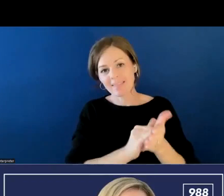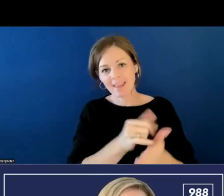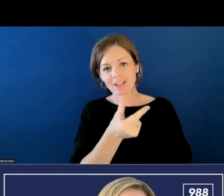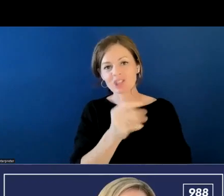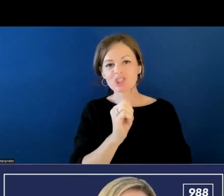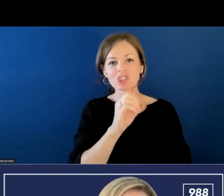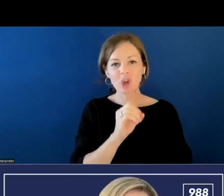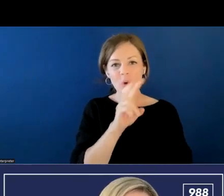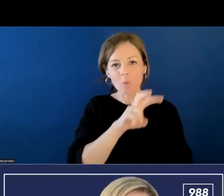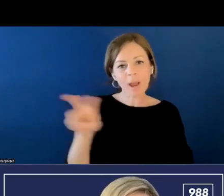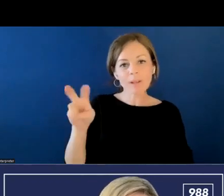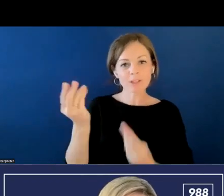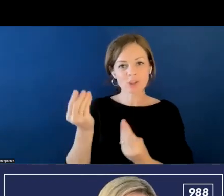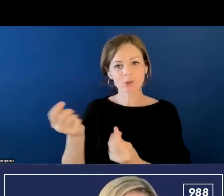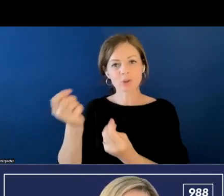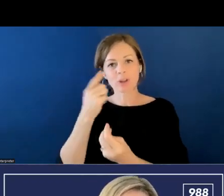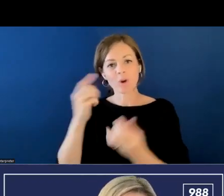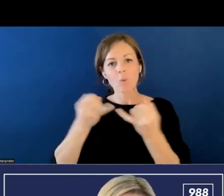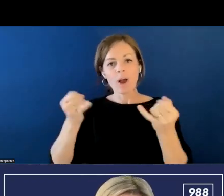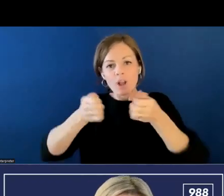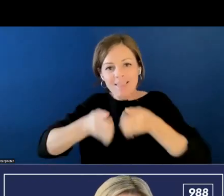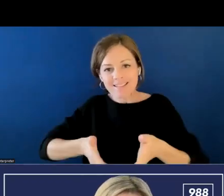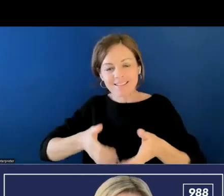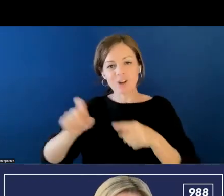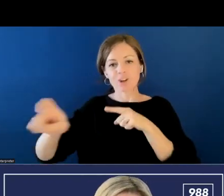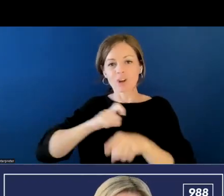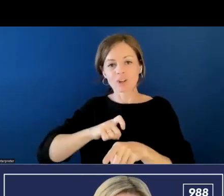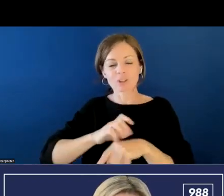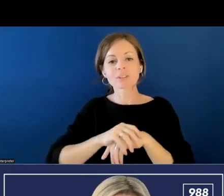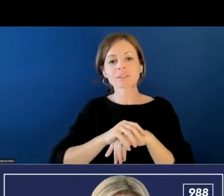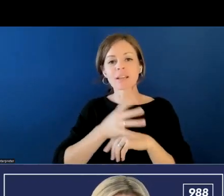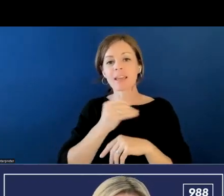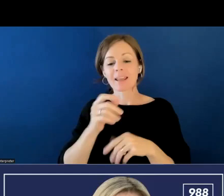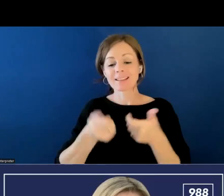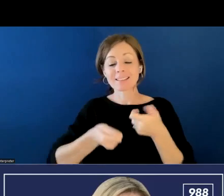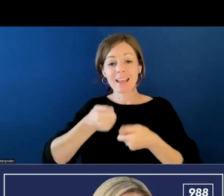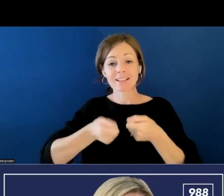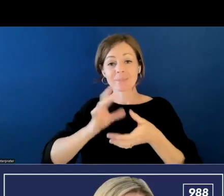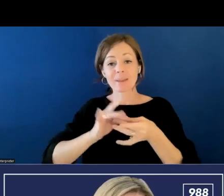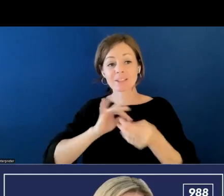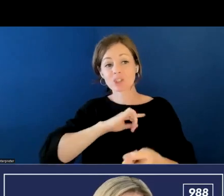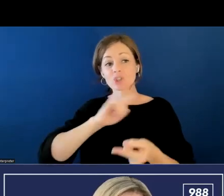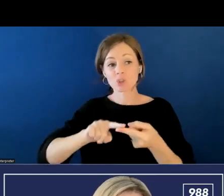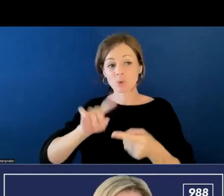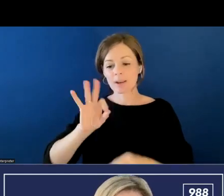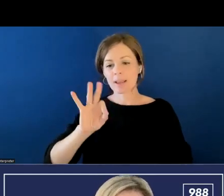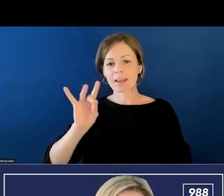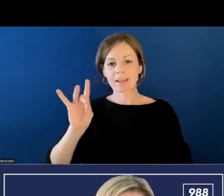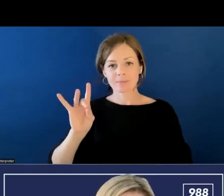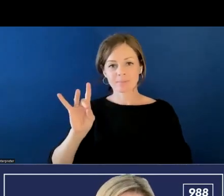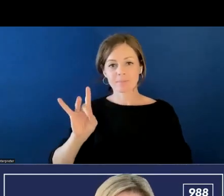solution for wireless calls, non-wireless calls, and text messages to 988. The comments are